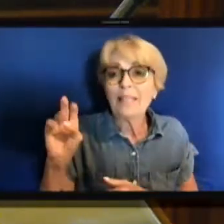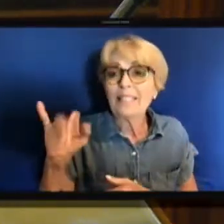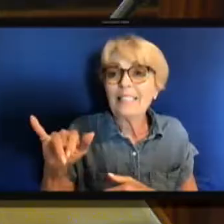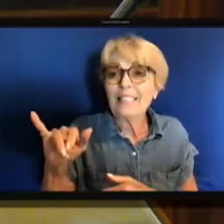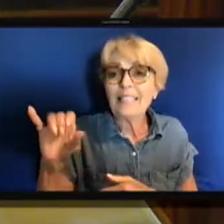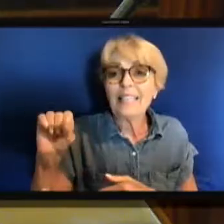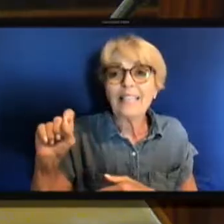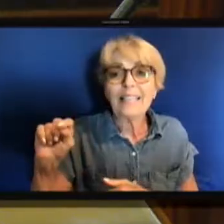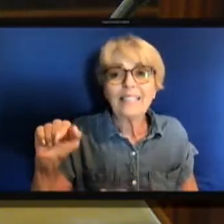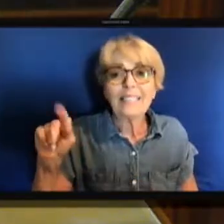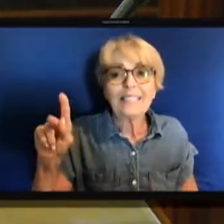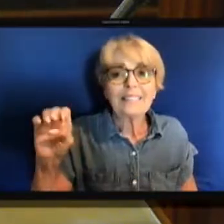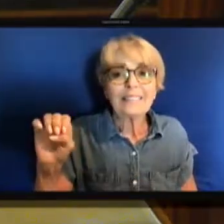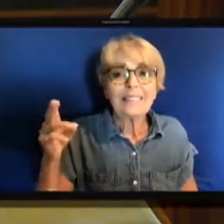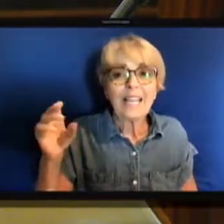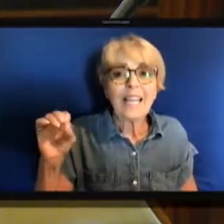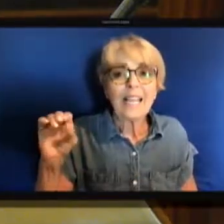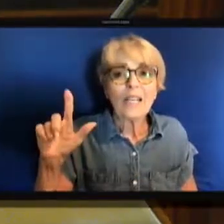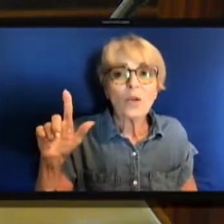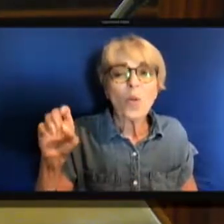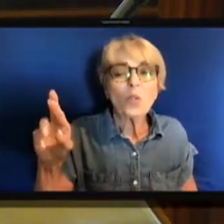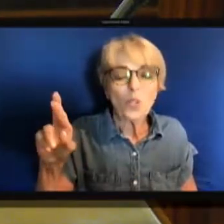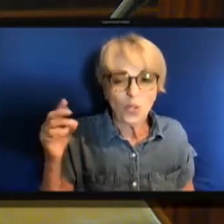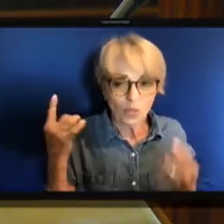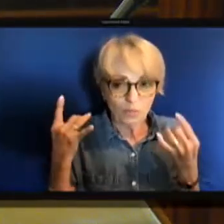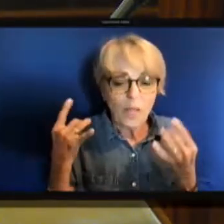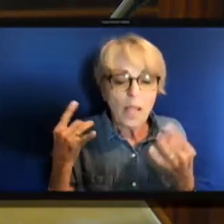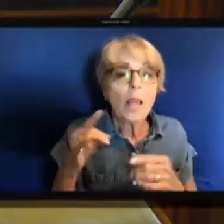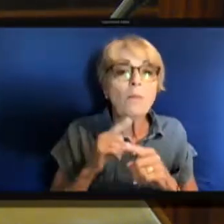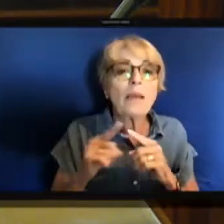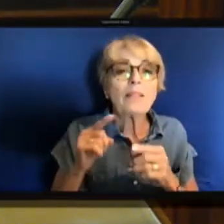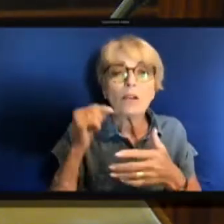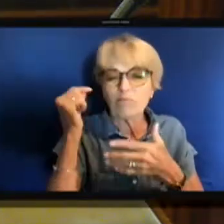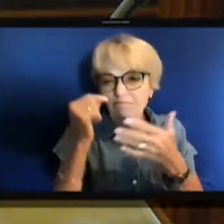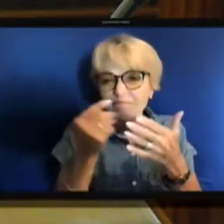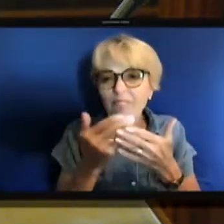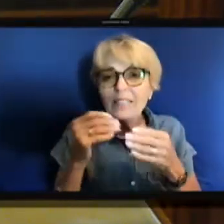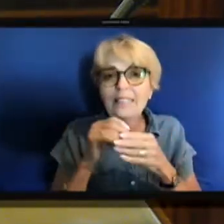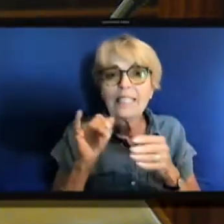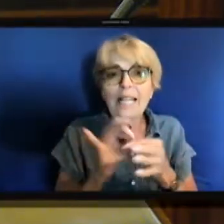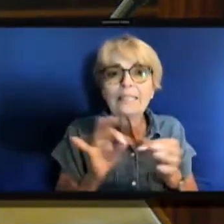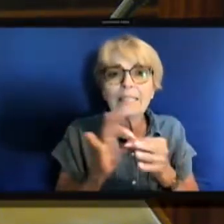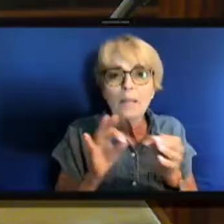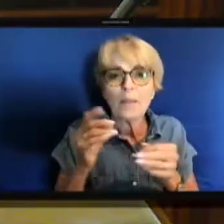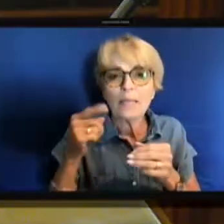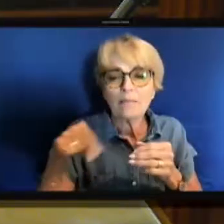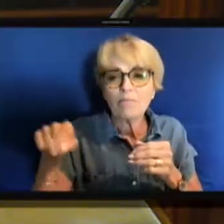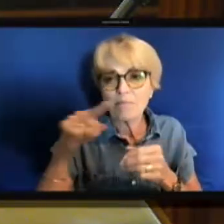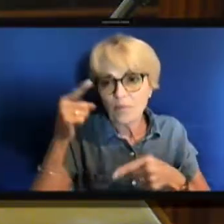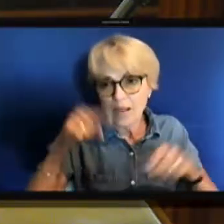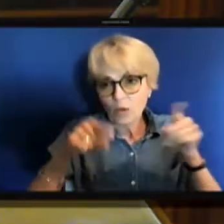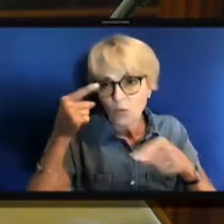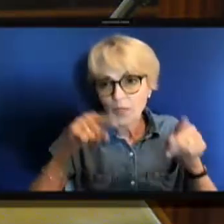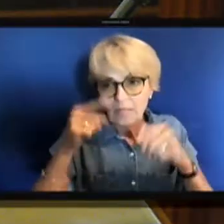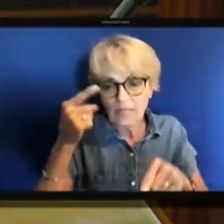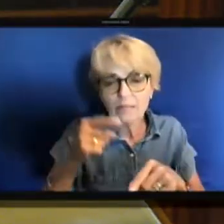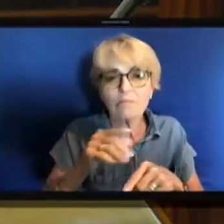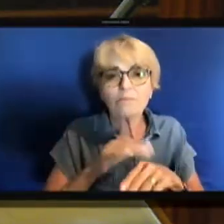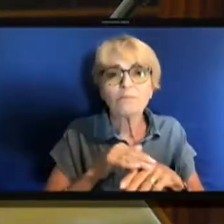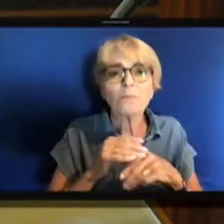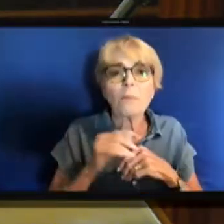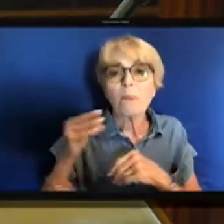it on to other folks. But there's a number of things in that statement that they're agreeing to. And